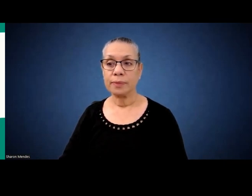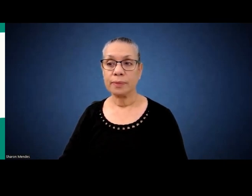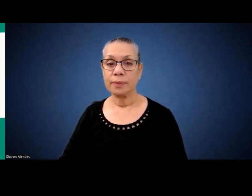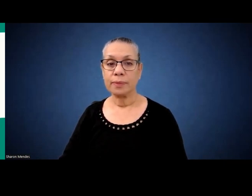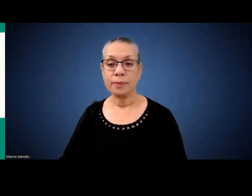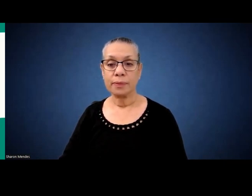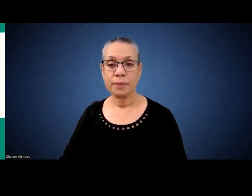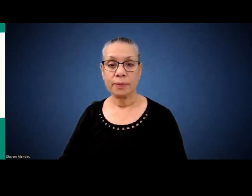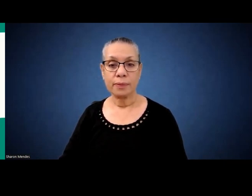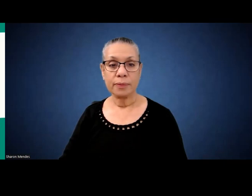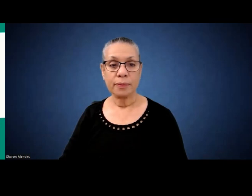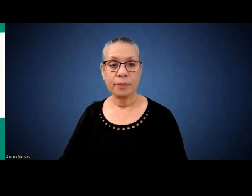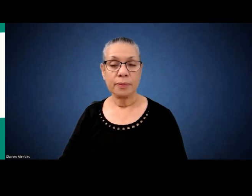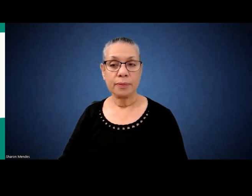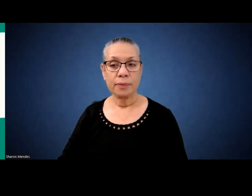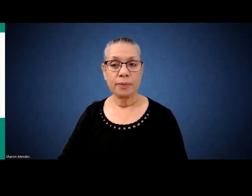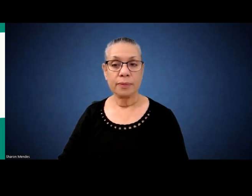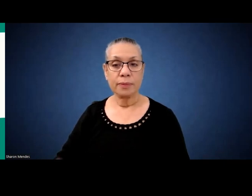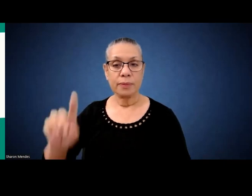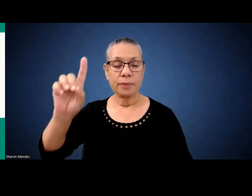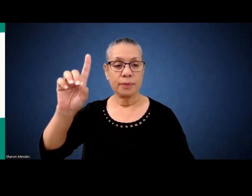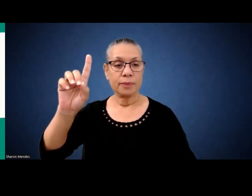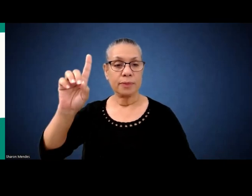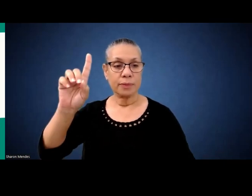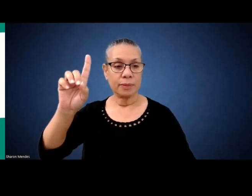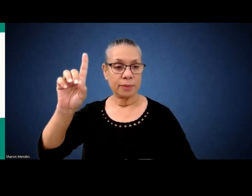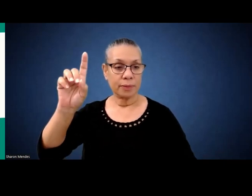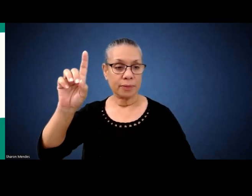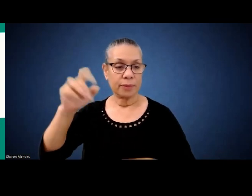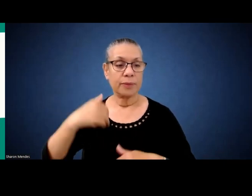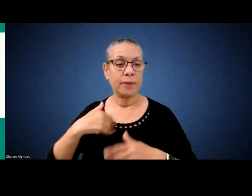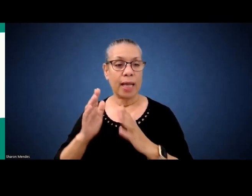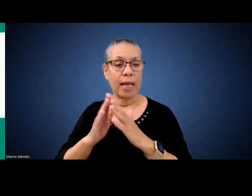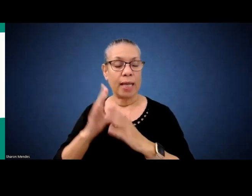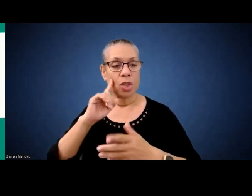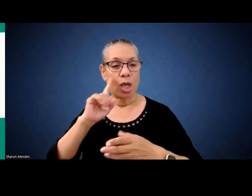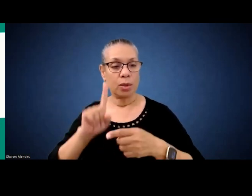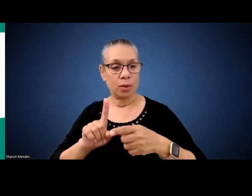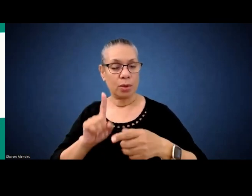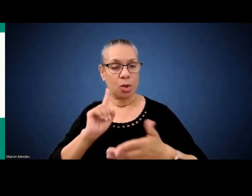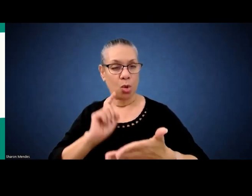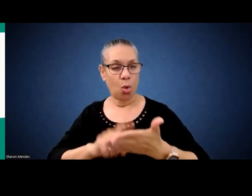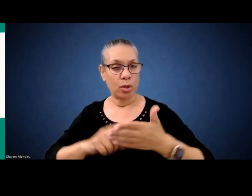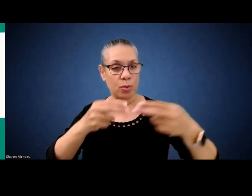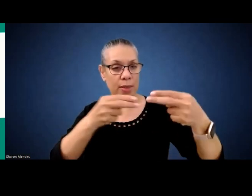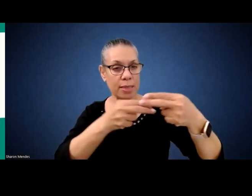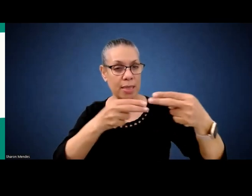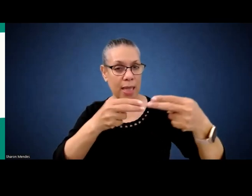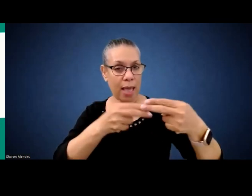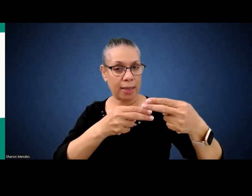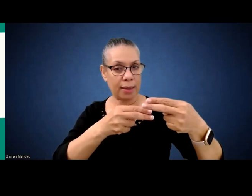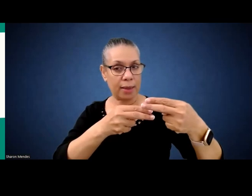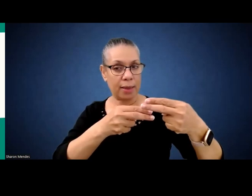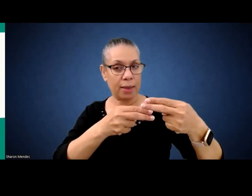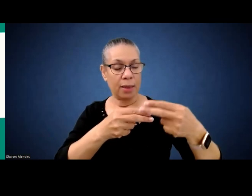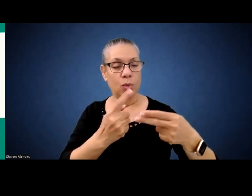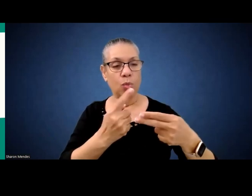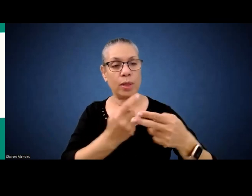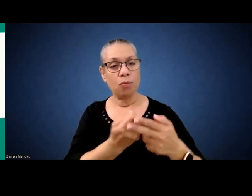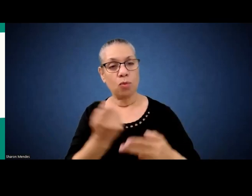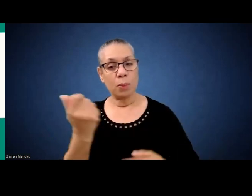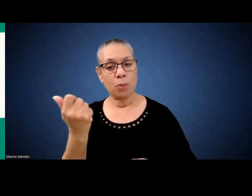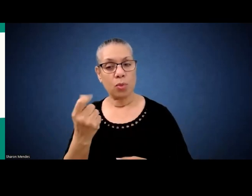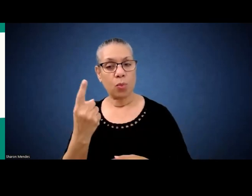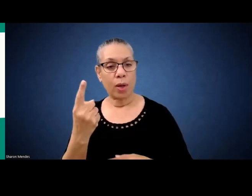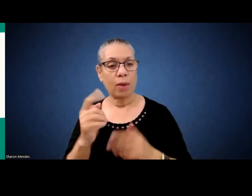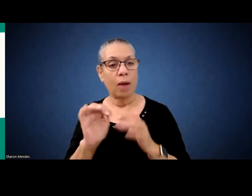I just wanted to add, Rebecca, that I noticed when I did the slide deck that we removed the slide for like how